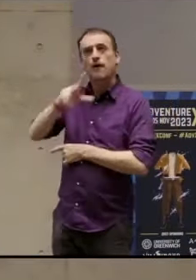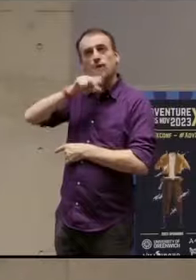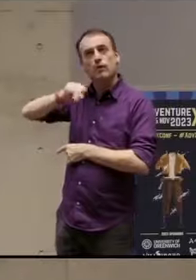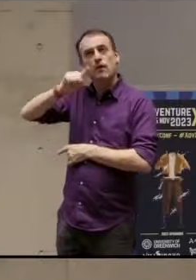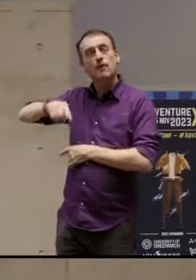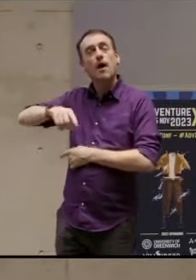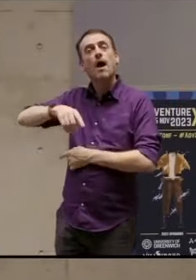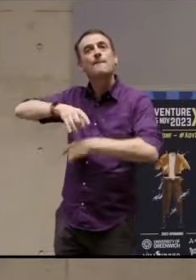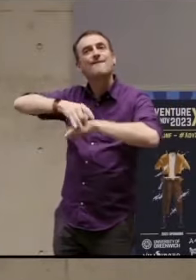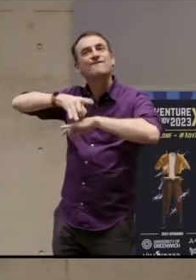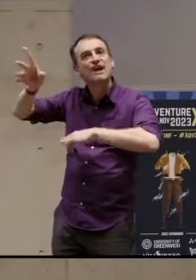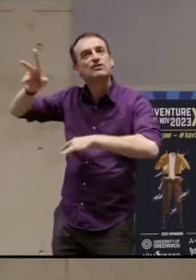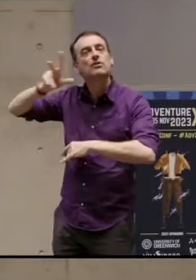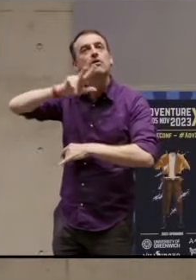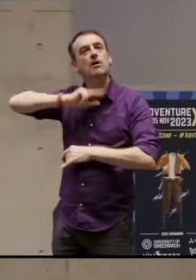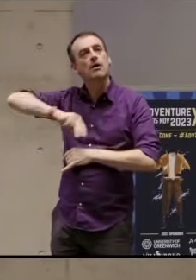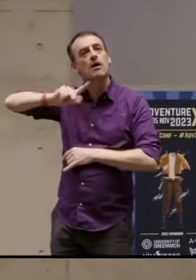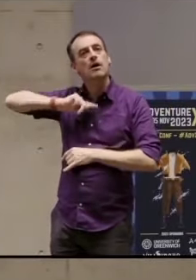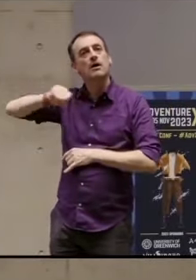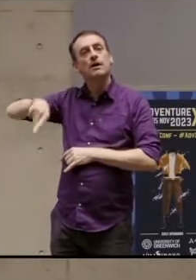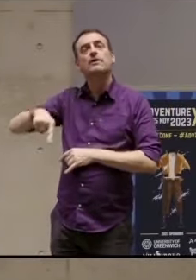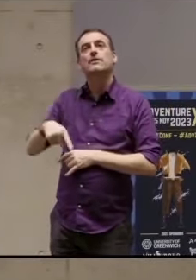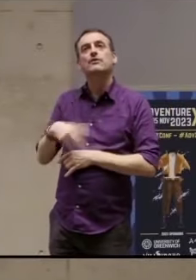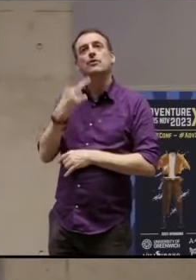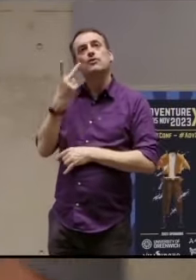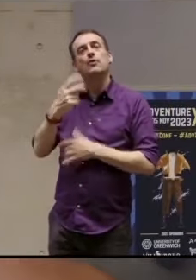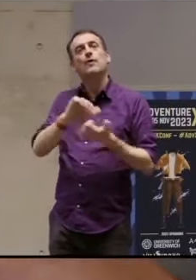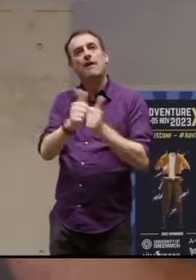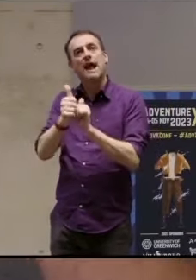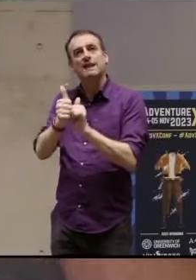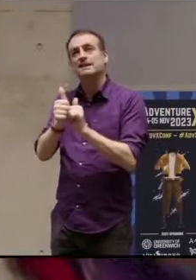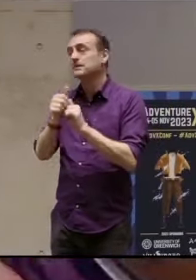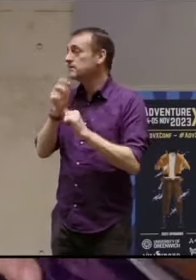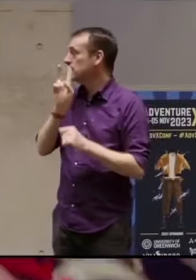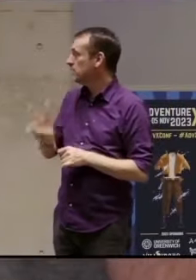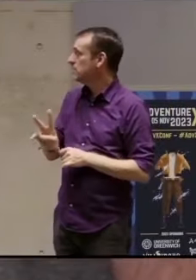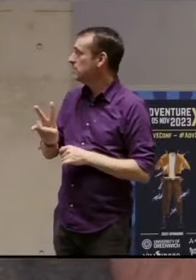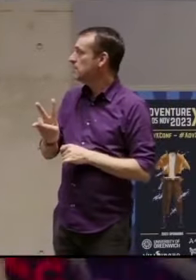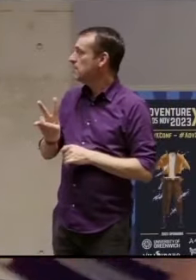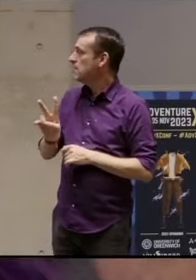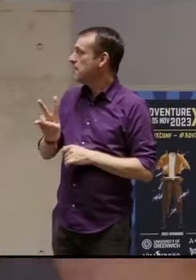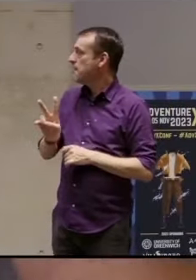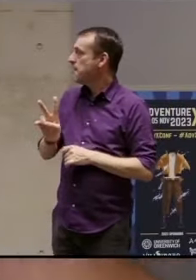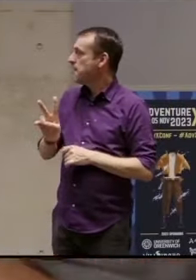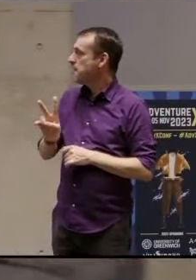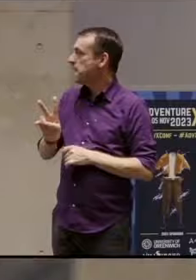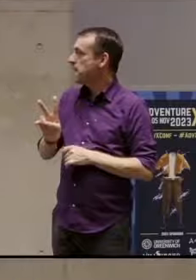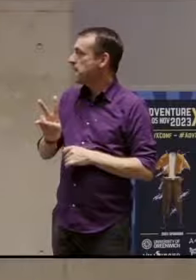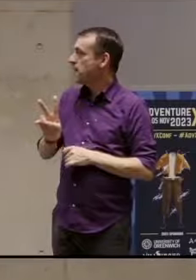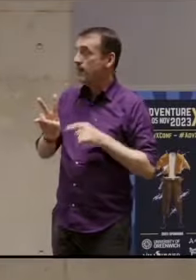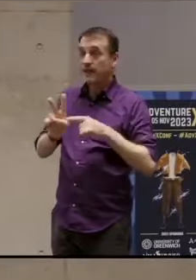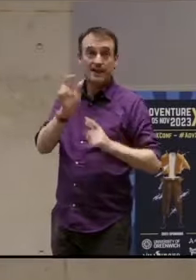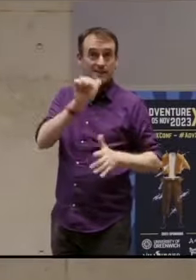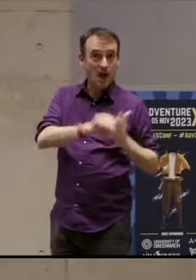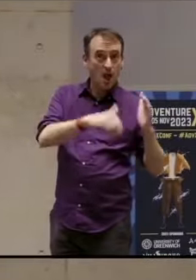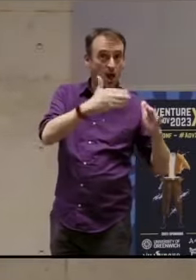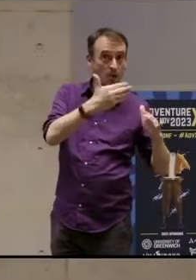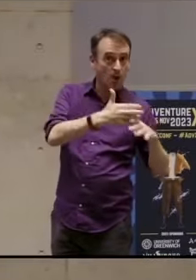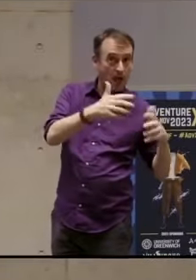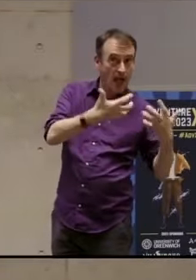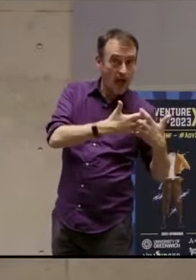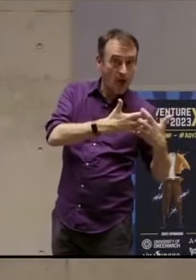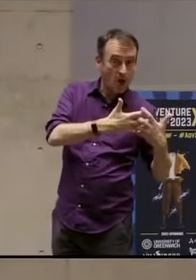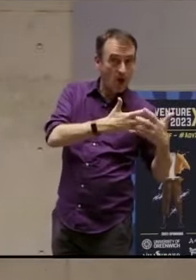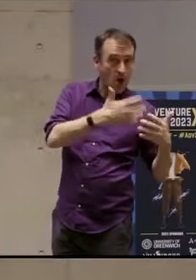about what happened to these two friends, like who went to the holiday at the Azure Coast, they